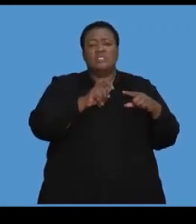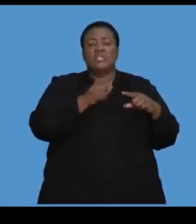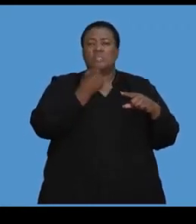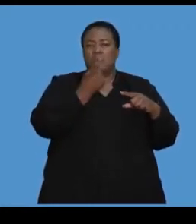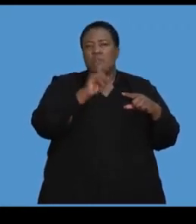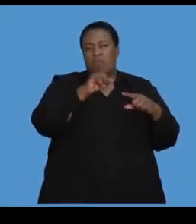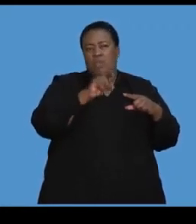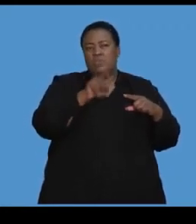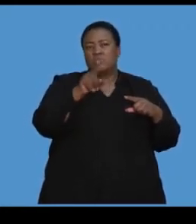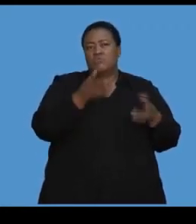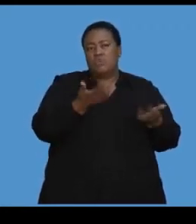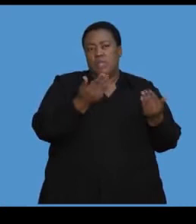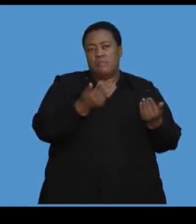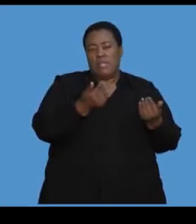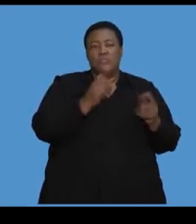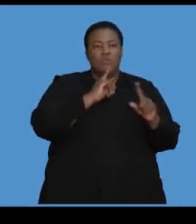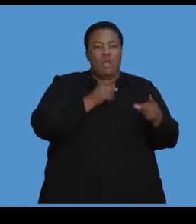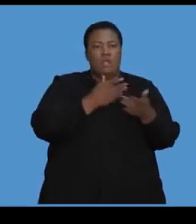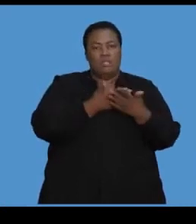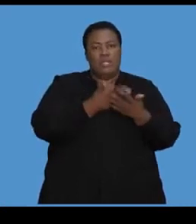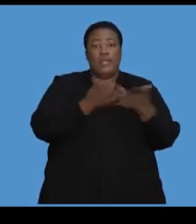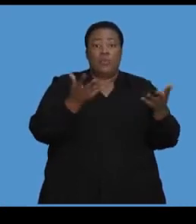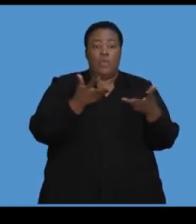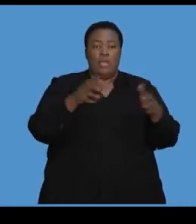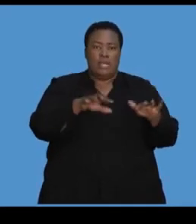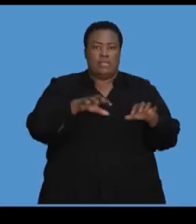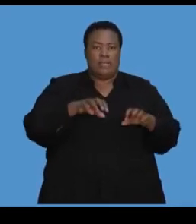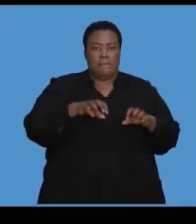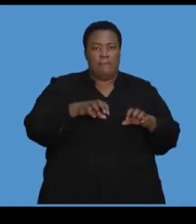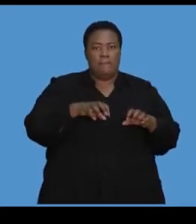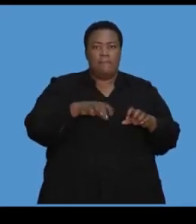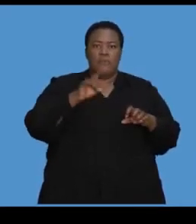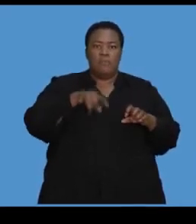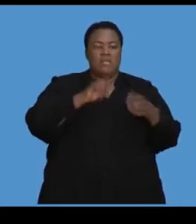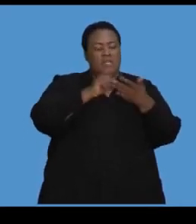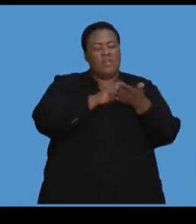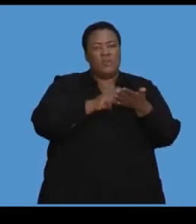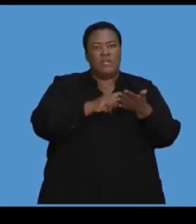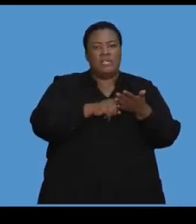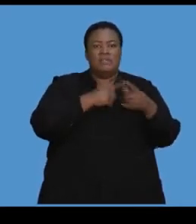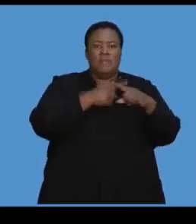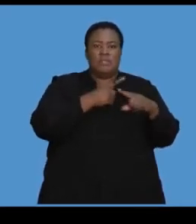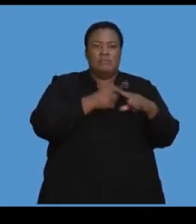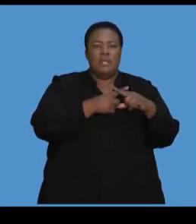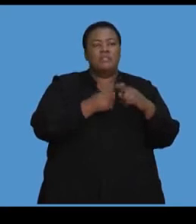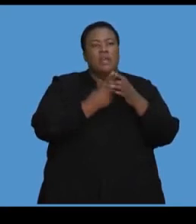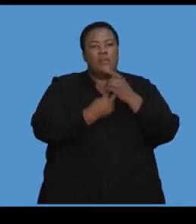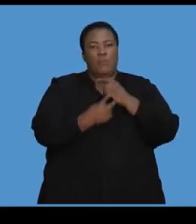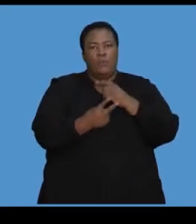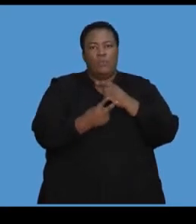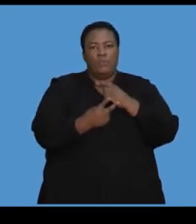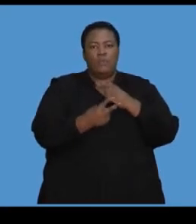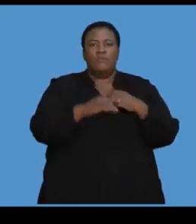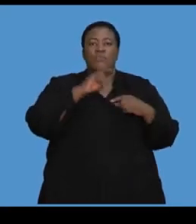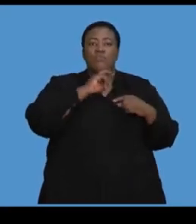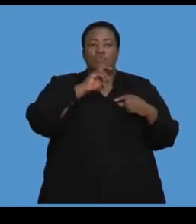questions that you can expect to answer in the exam. So you need to be able to calculate the multiplier in both